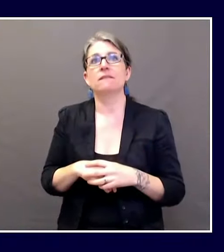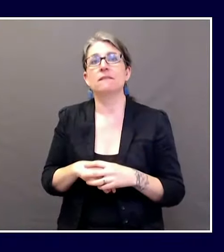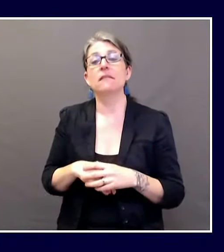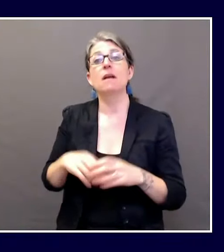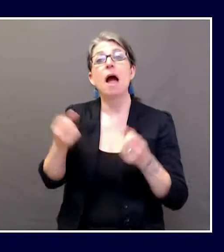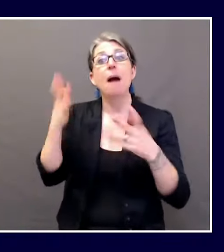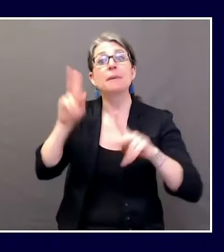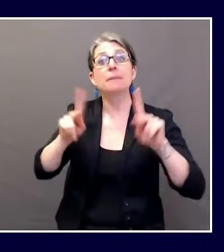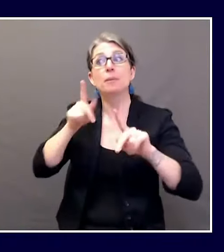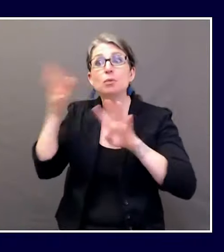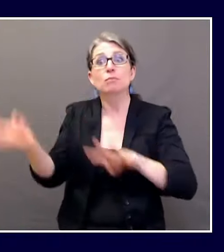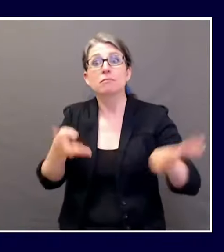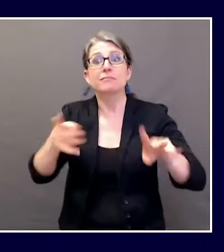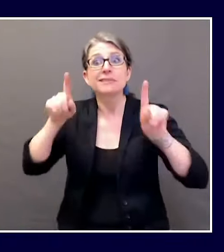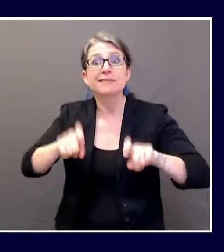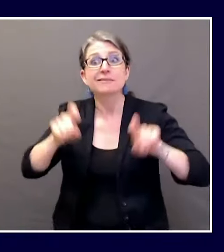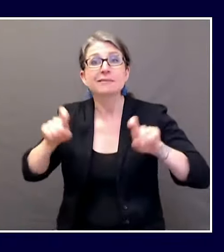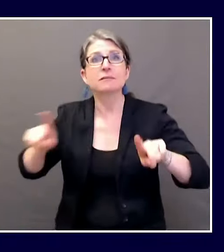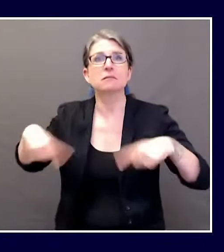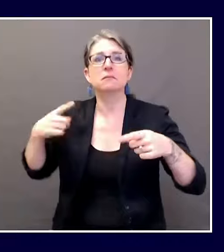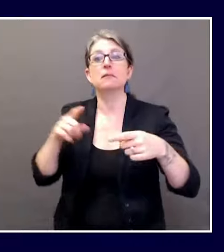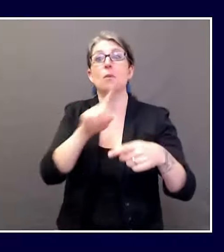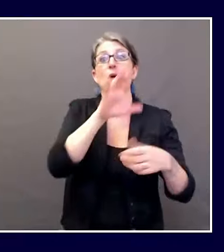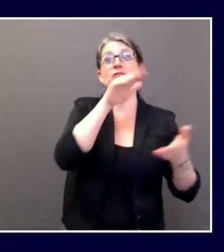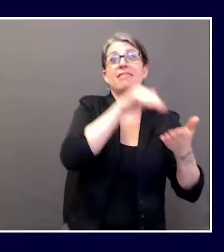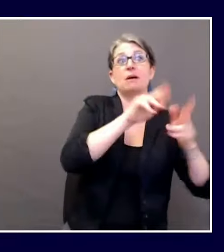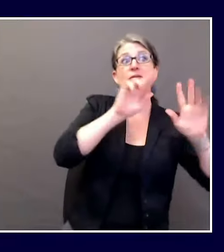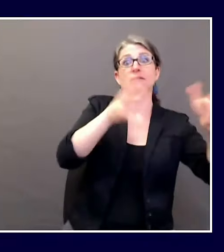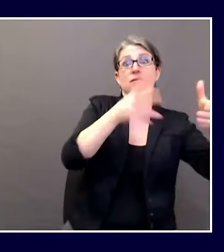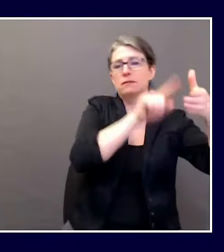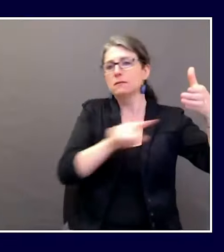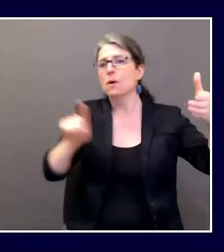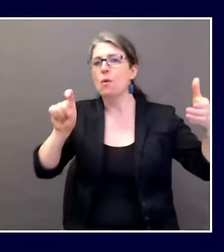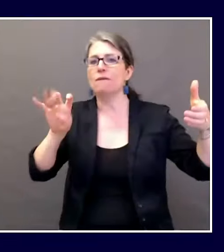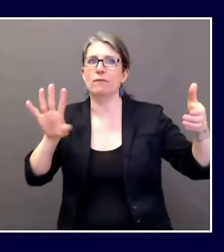145 antigen tests for every 100,000 people in the state.